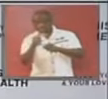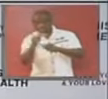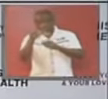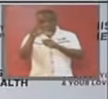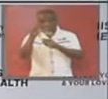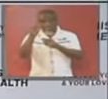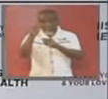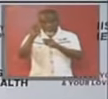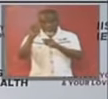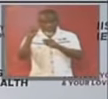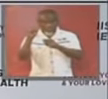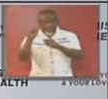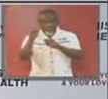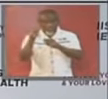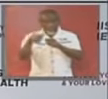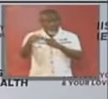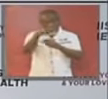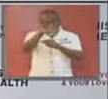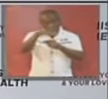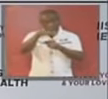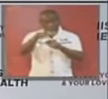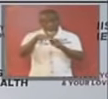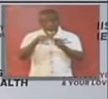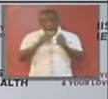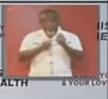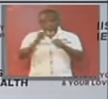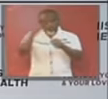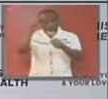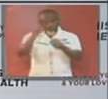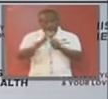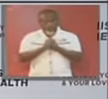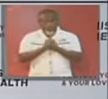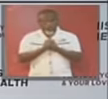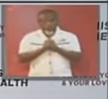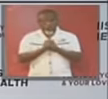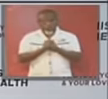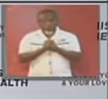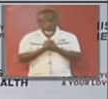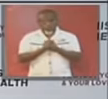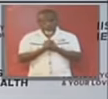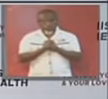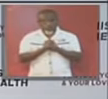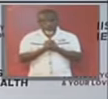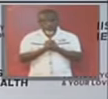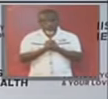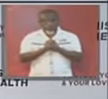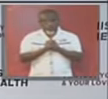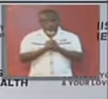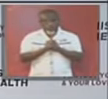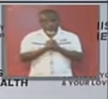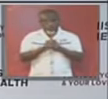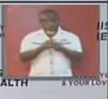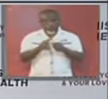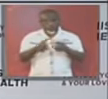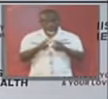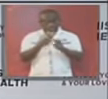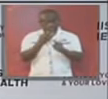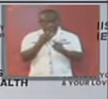Thanks. So let me just flesh out the response that Dr. Richards has given you, because Richard,